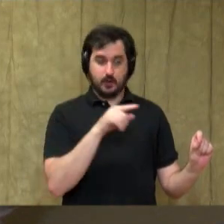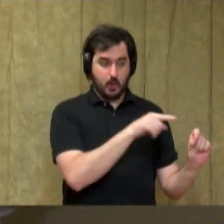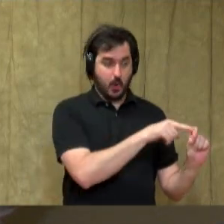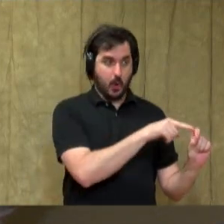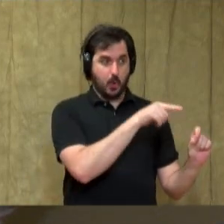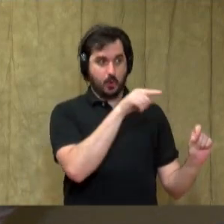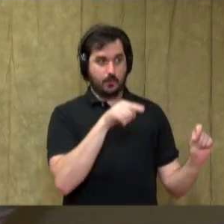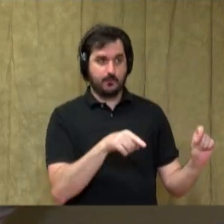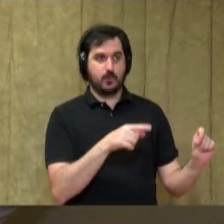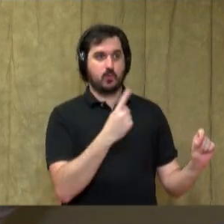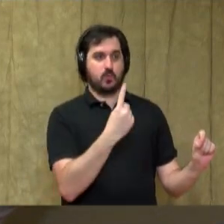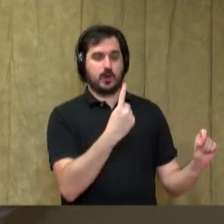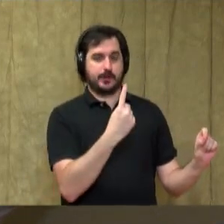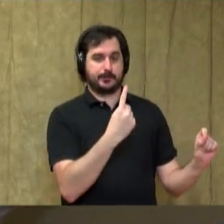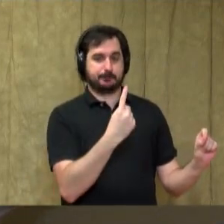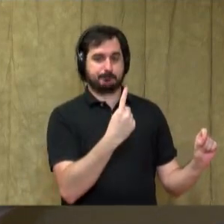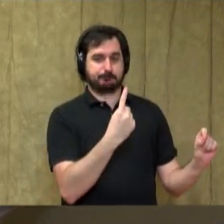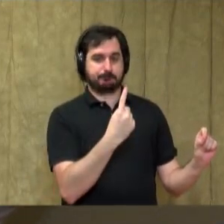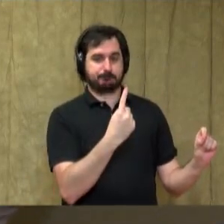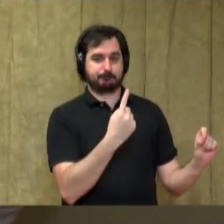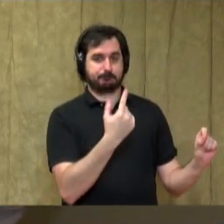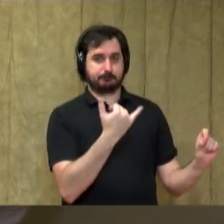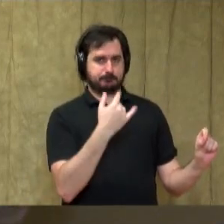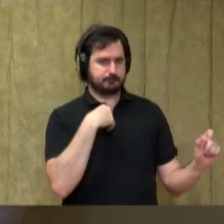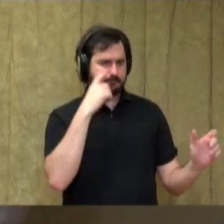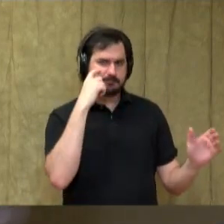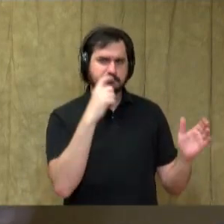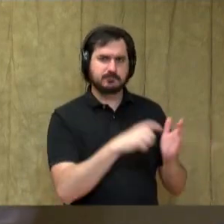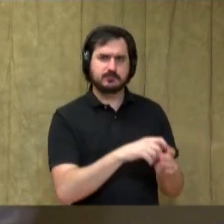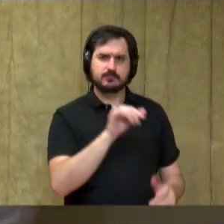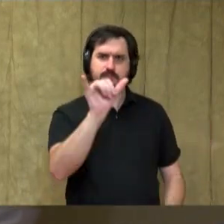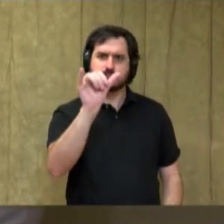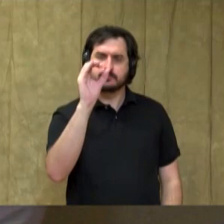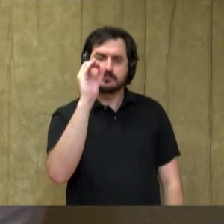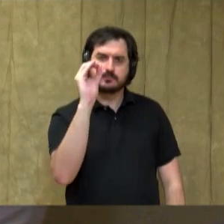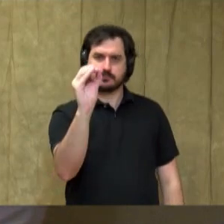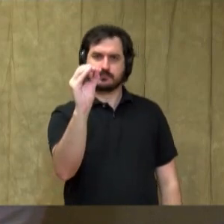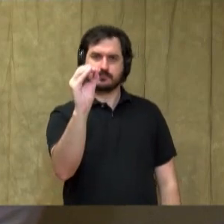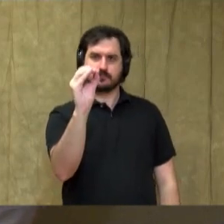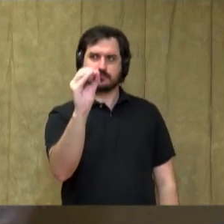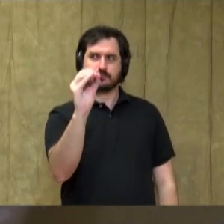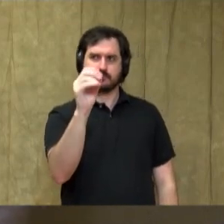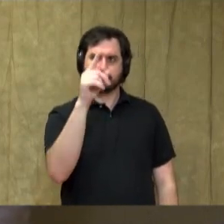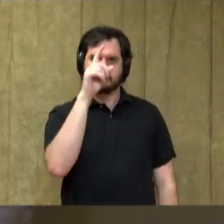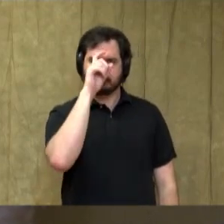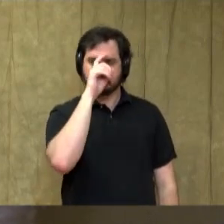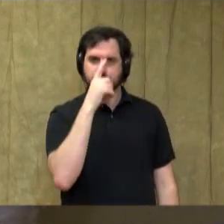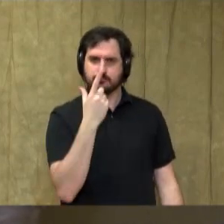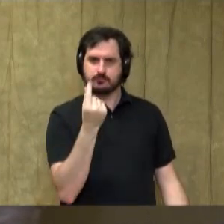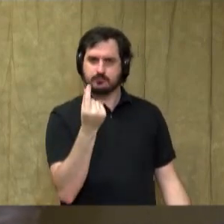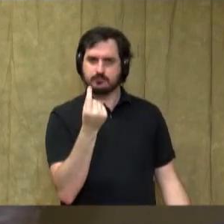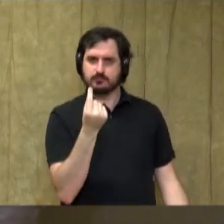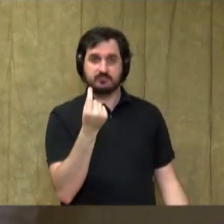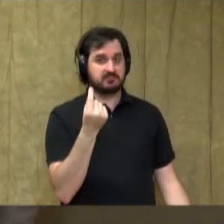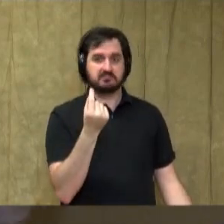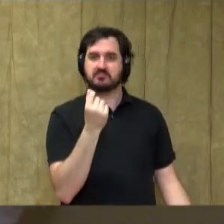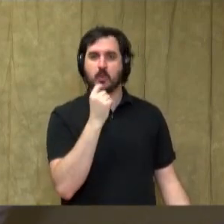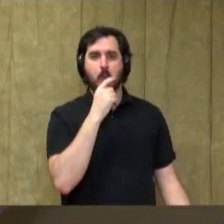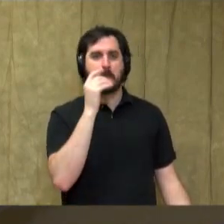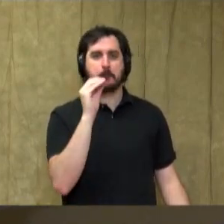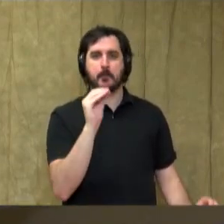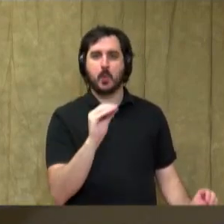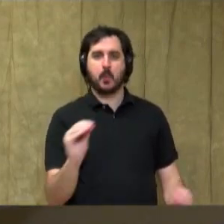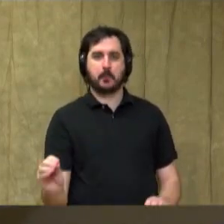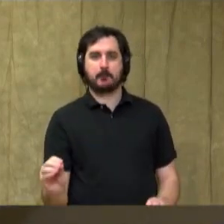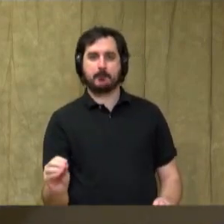over 1. But notice what my Y is. My Y is 0. So I don't move. Because if